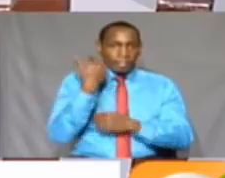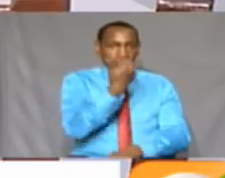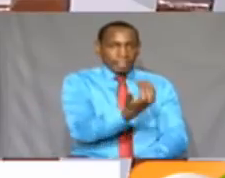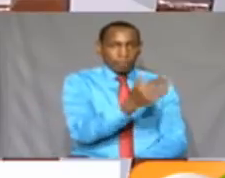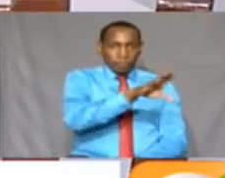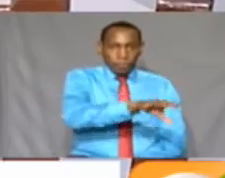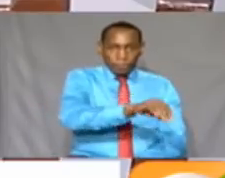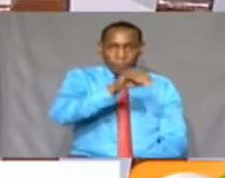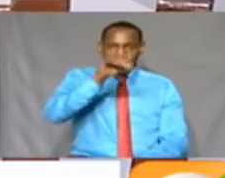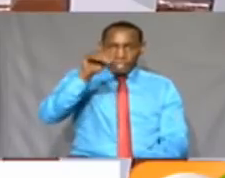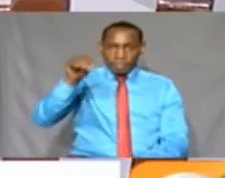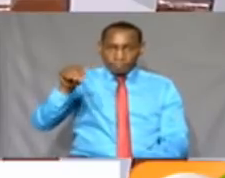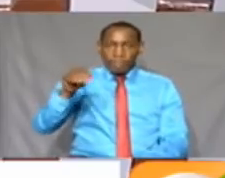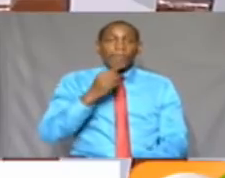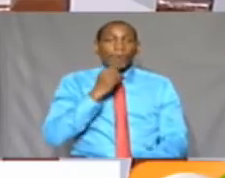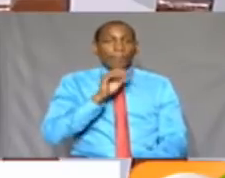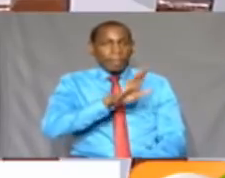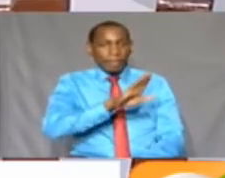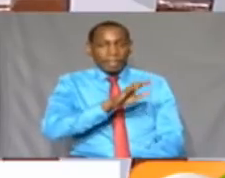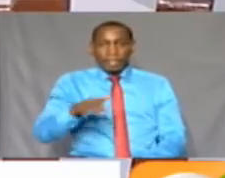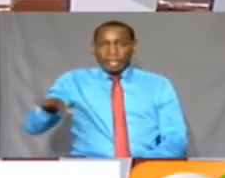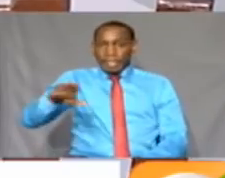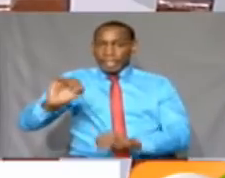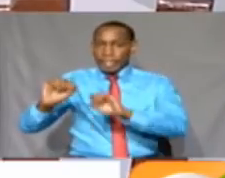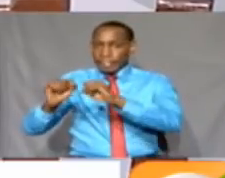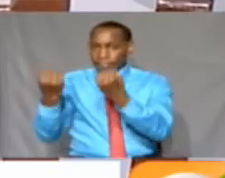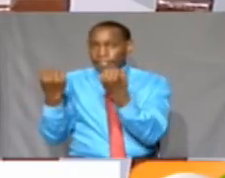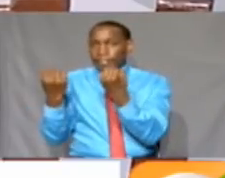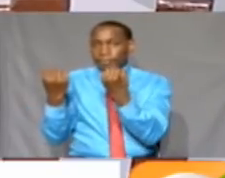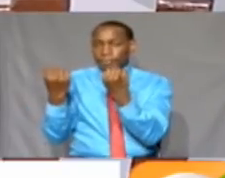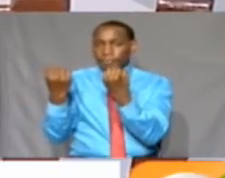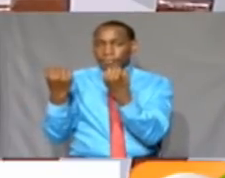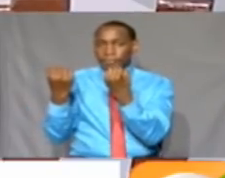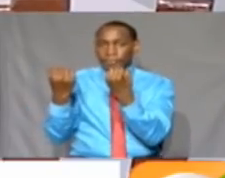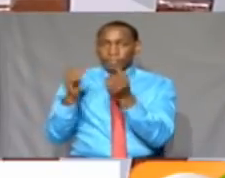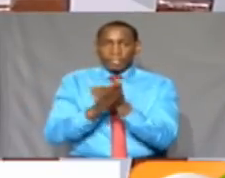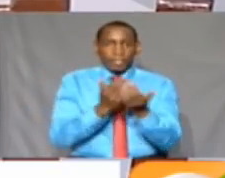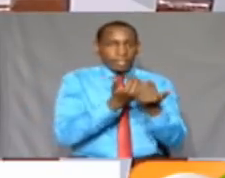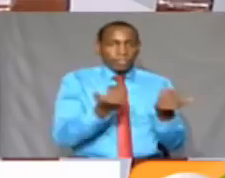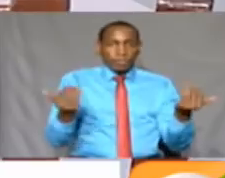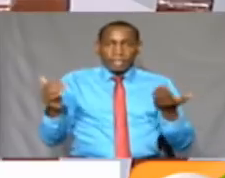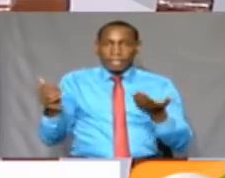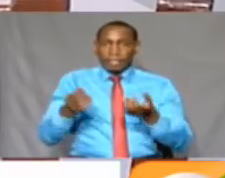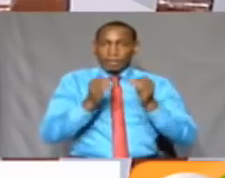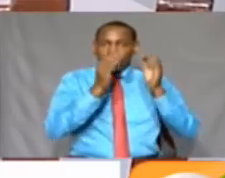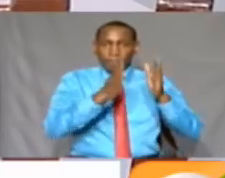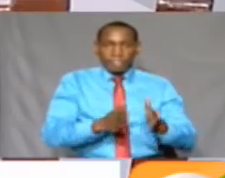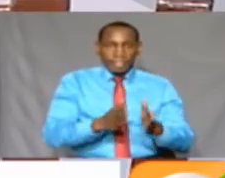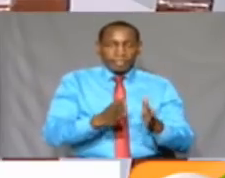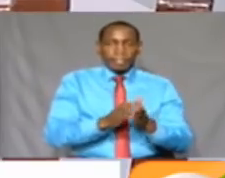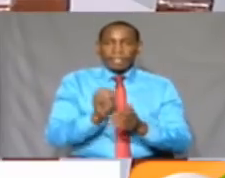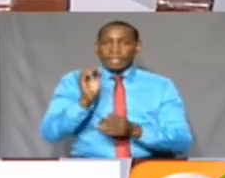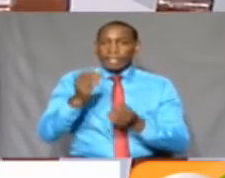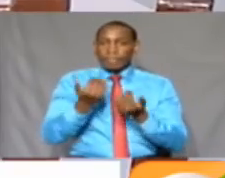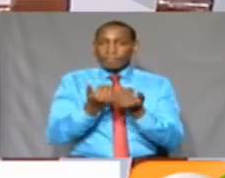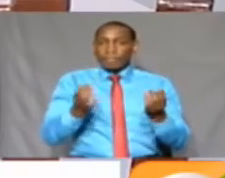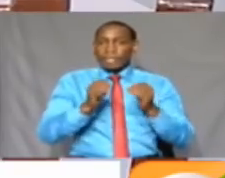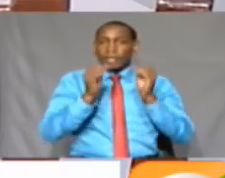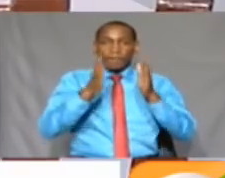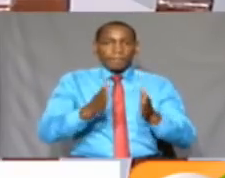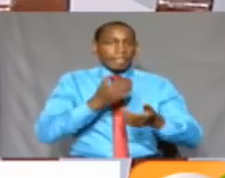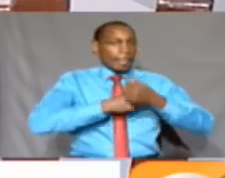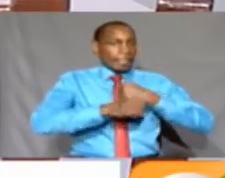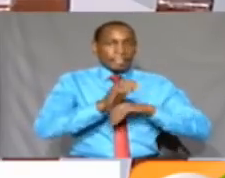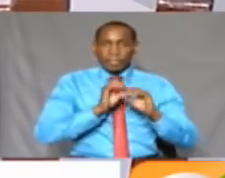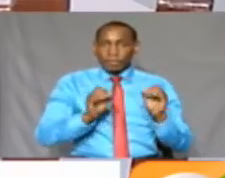as that young boy, yeah, to a place of safety. So the children's officer, and if the children's officers are not